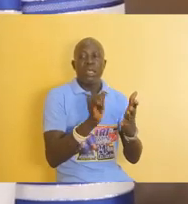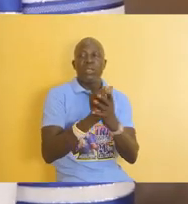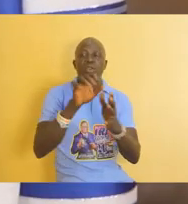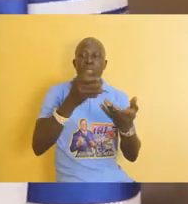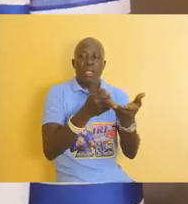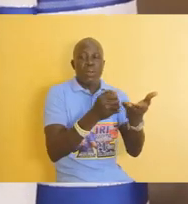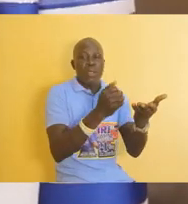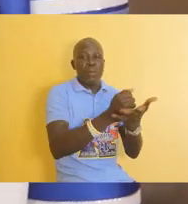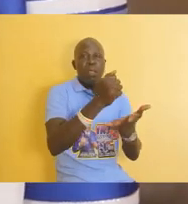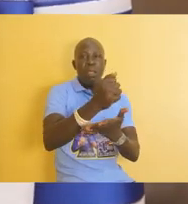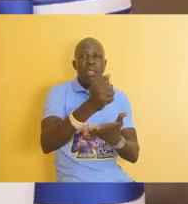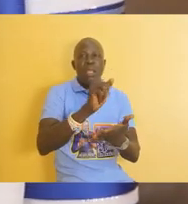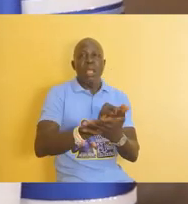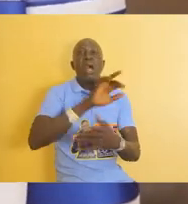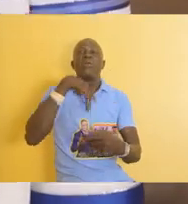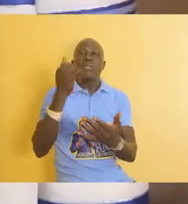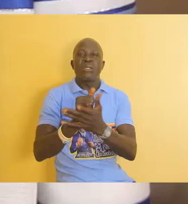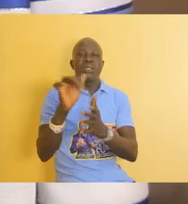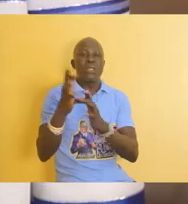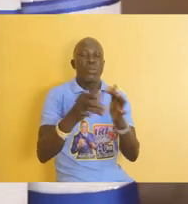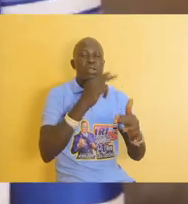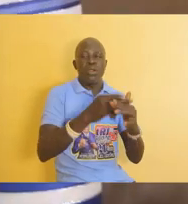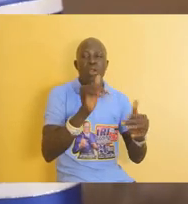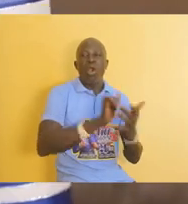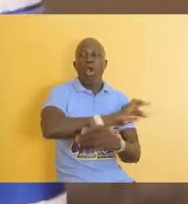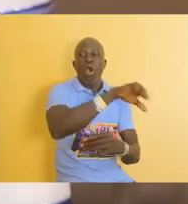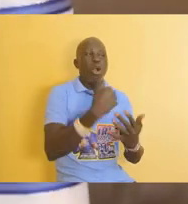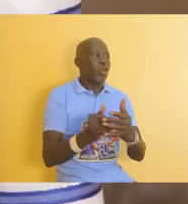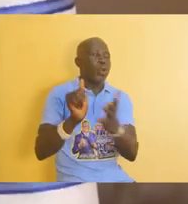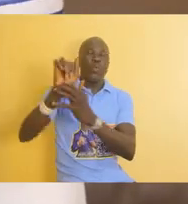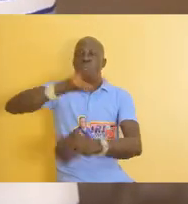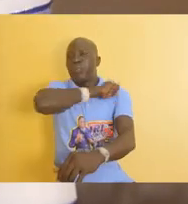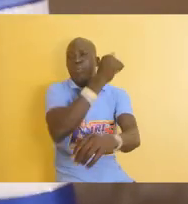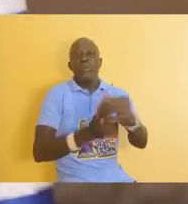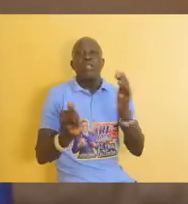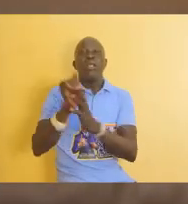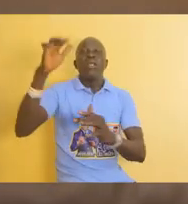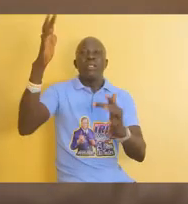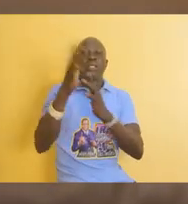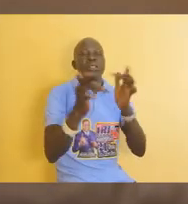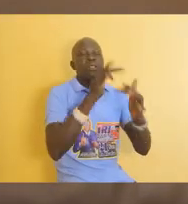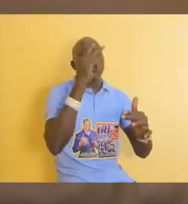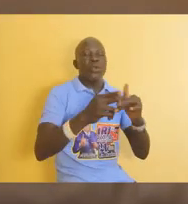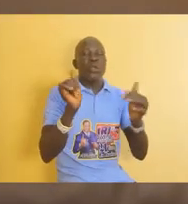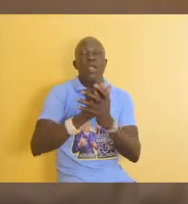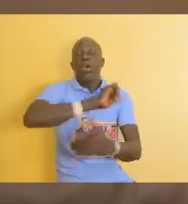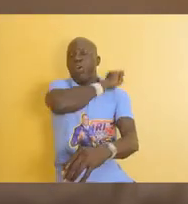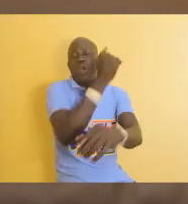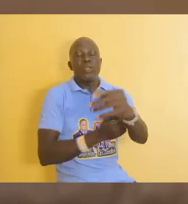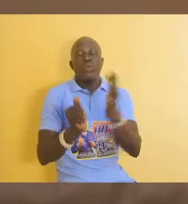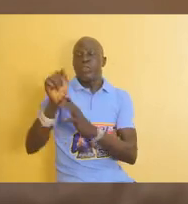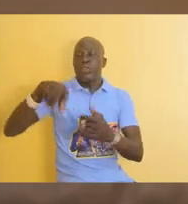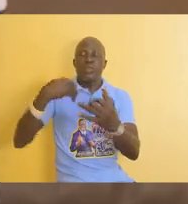my tab on it. I'm telling you, amen. Move with the Lord. I pronounce the name of the Lord. I said, Galaya. I never. loruko Jesu gbogbo ase